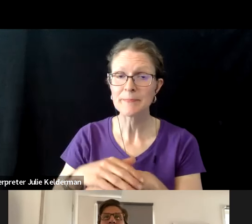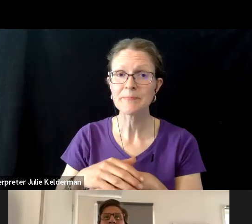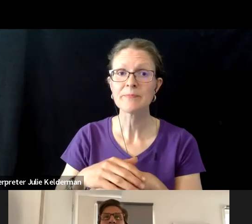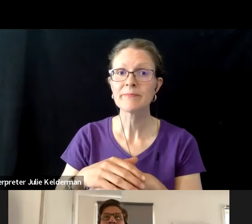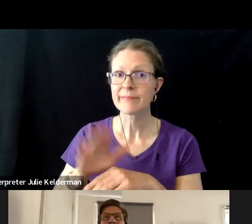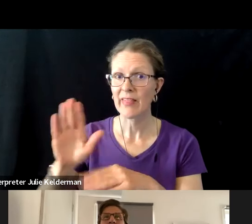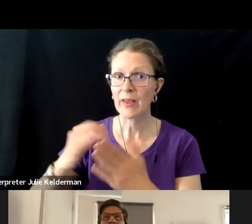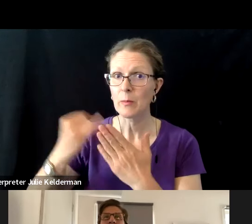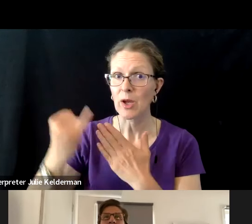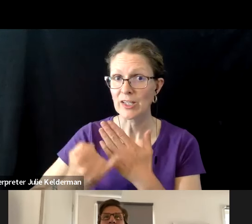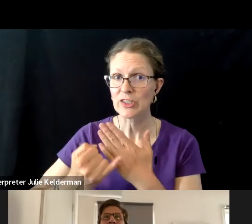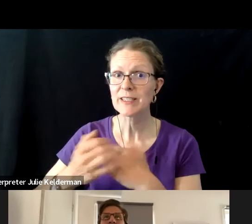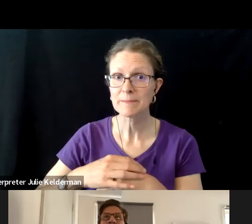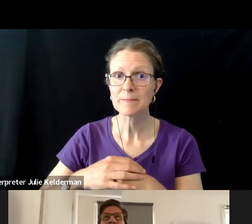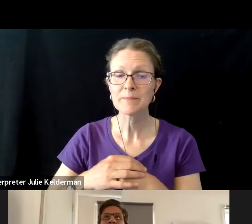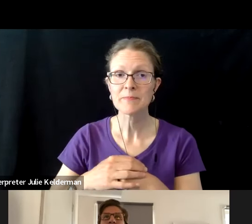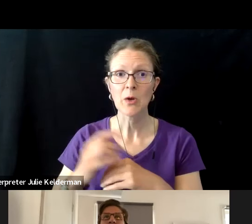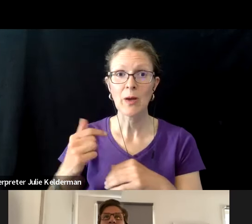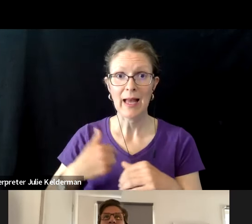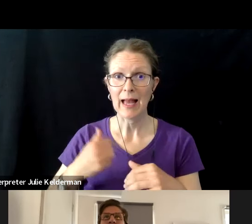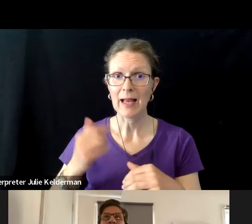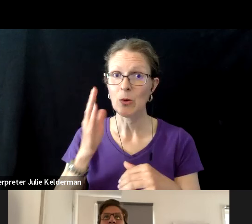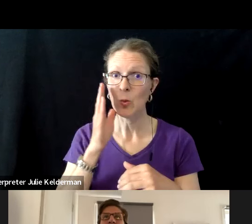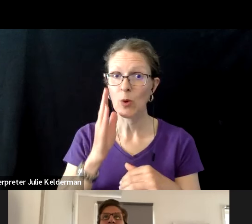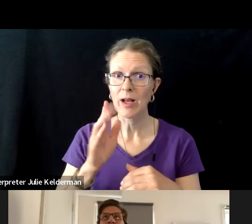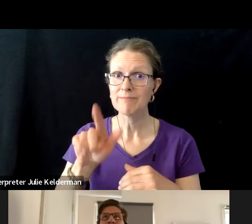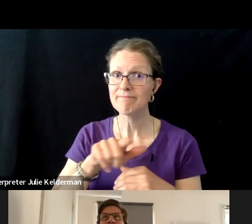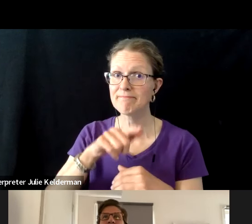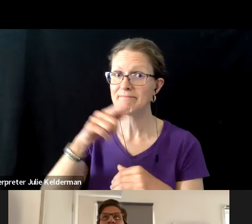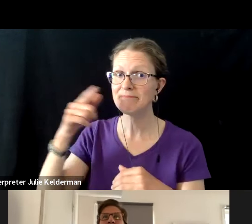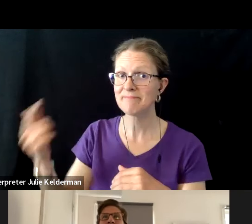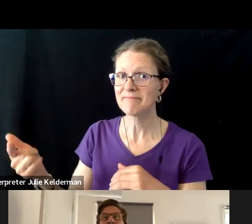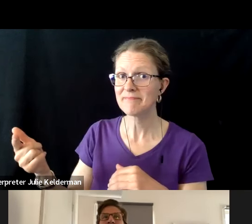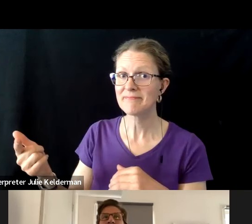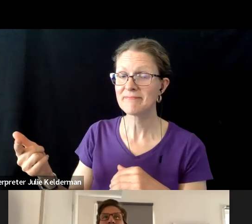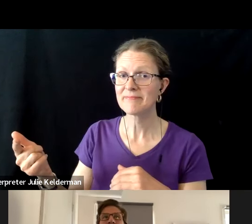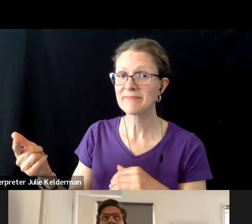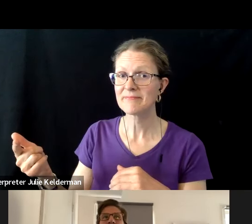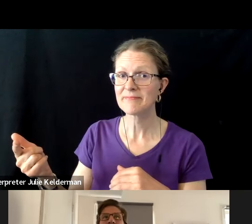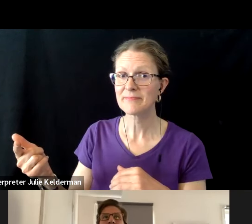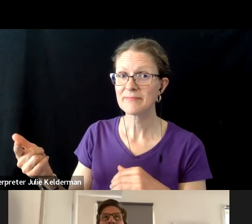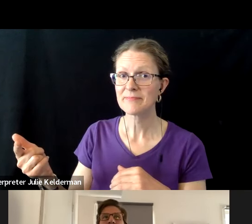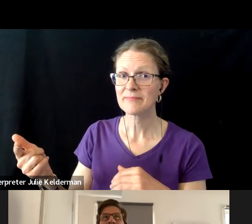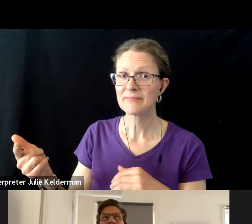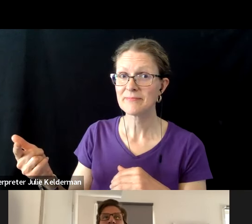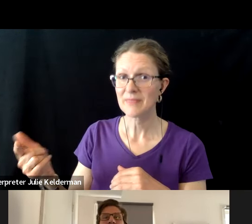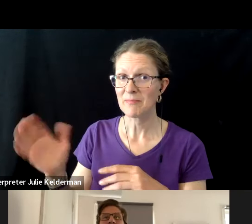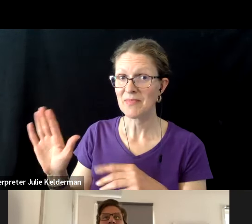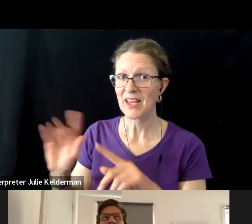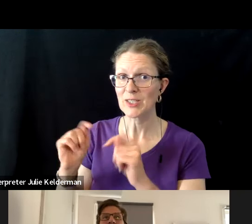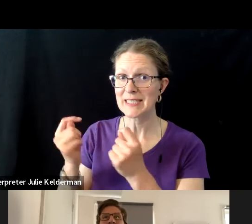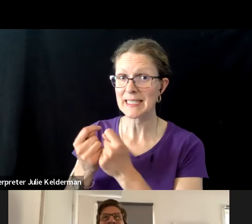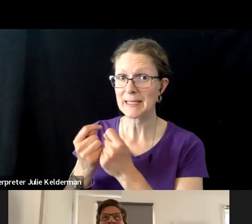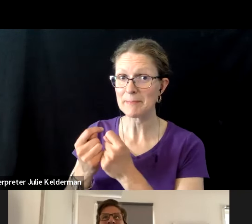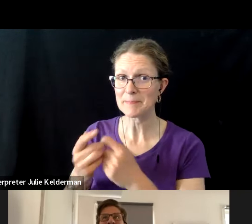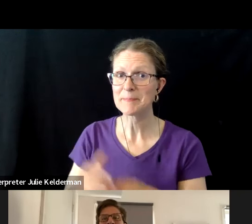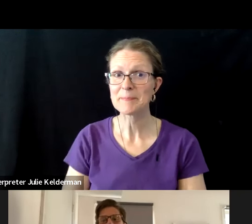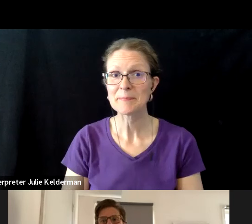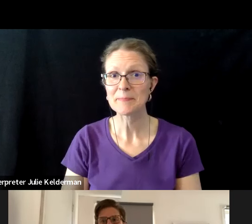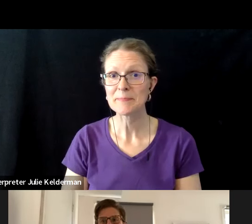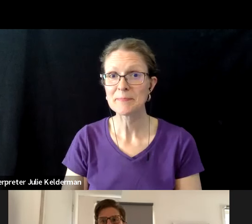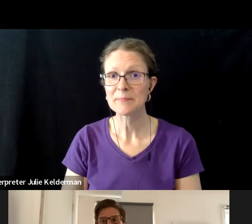project. So I am going to turn it over to the team behind the project